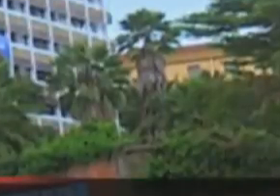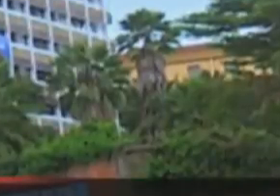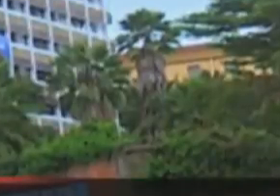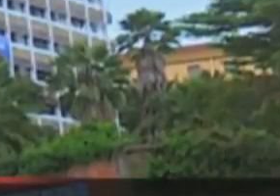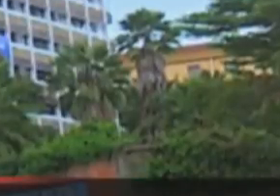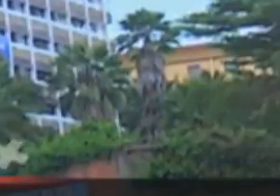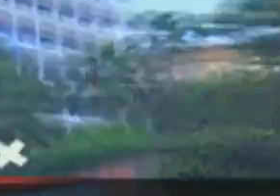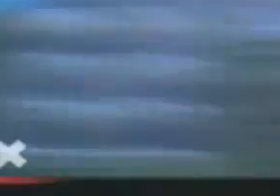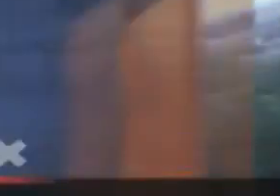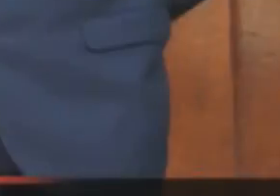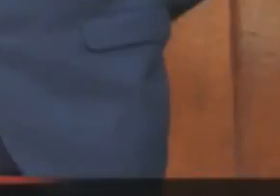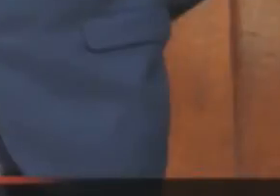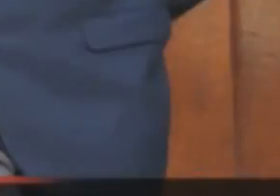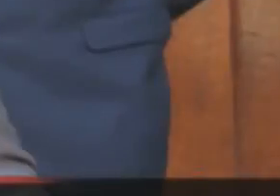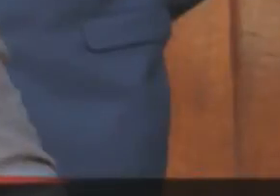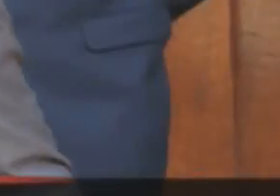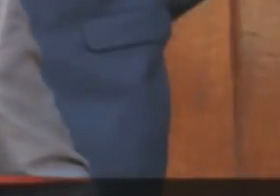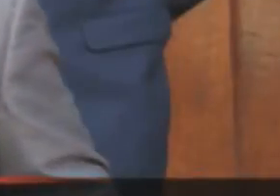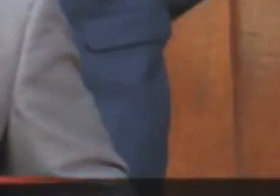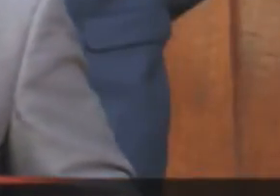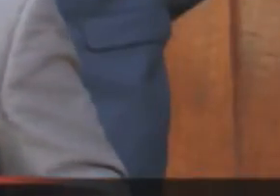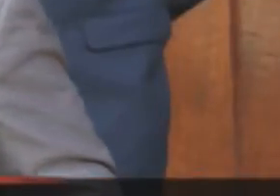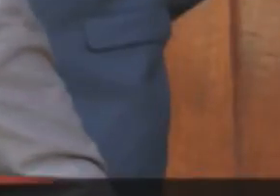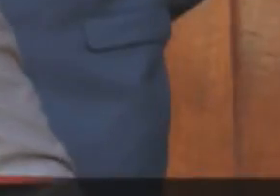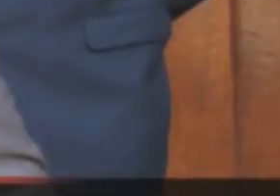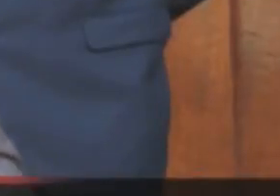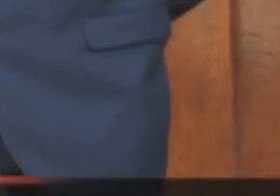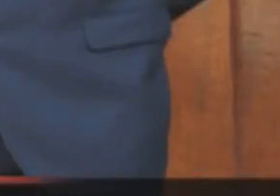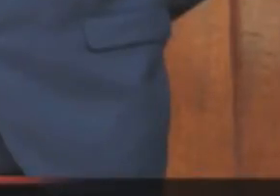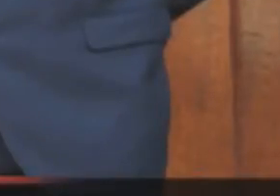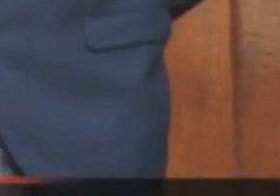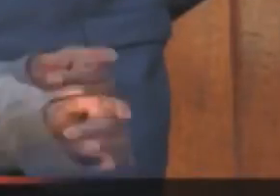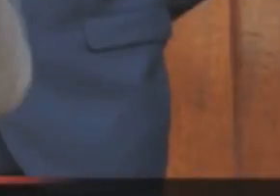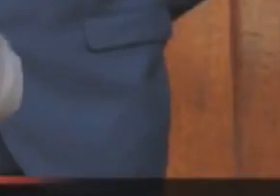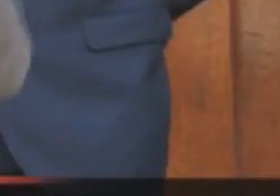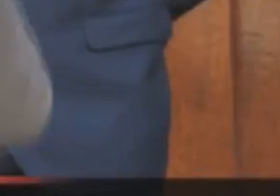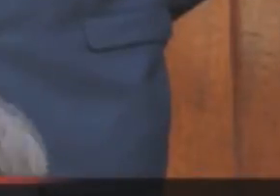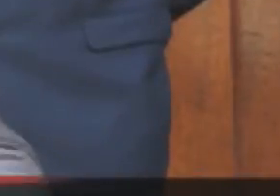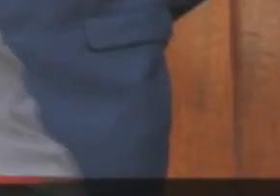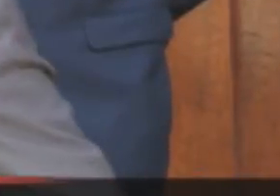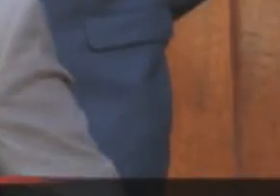is taking tea worth 89,000 per day.